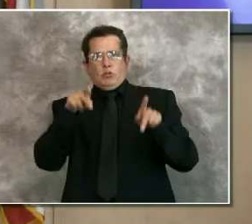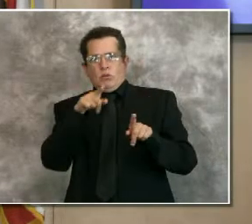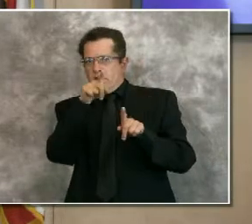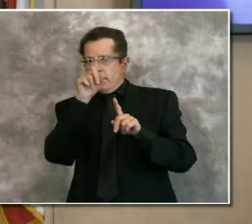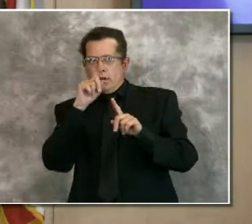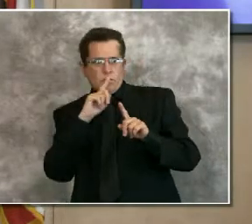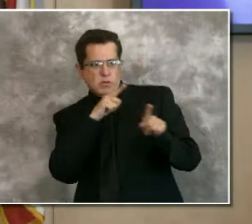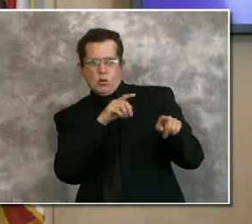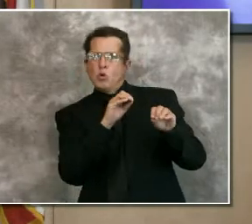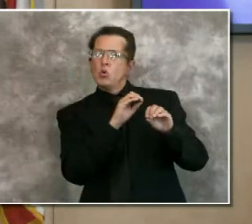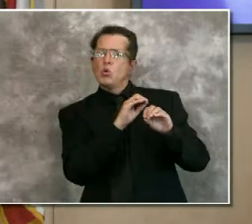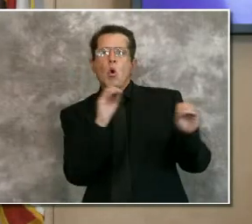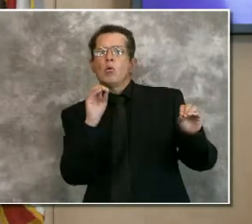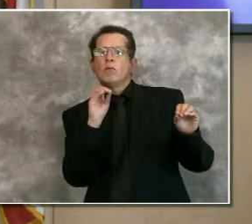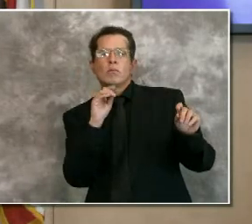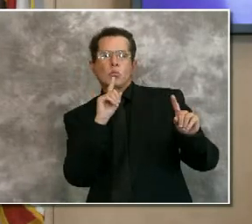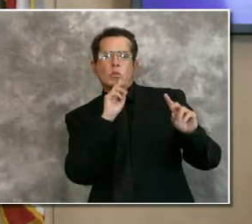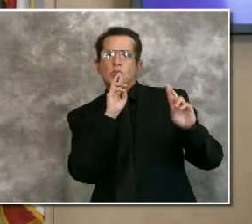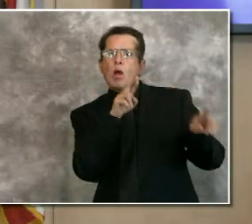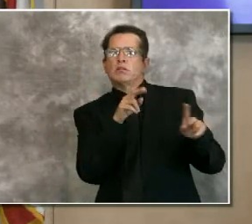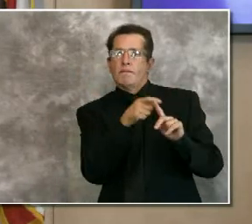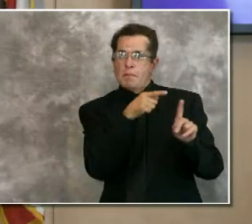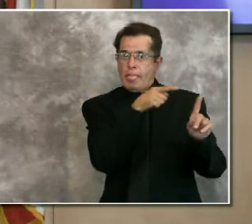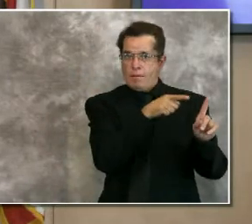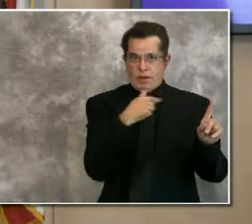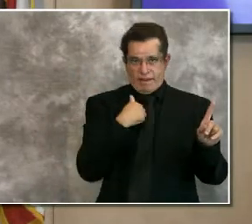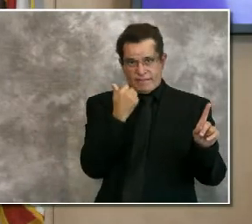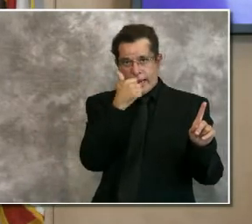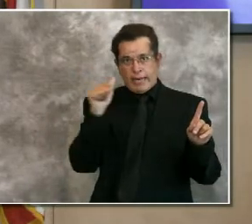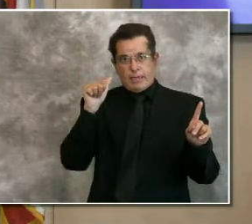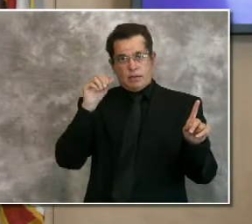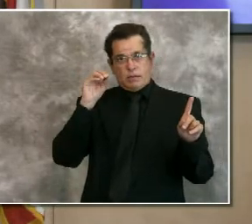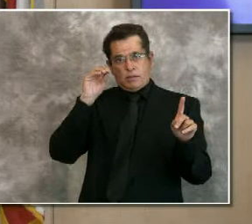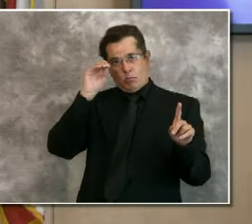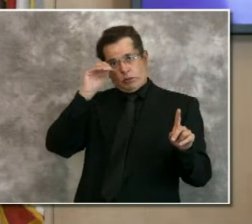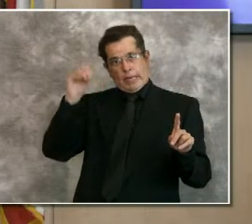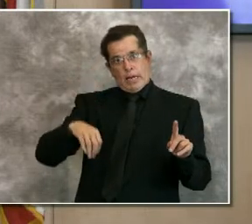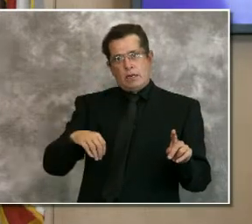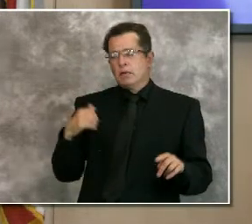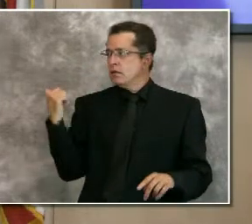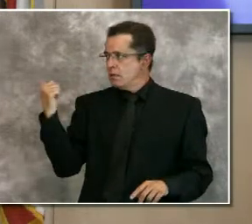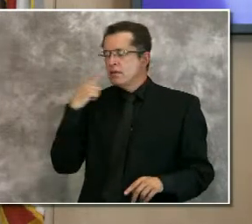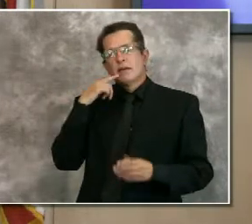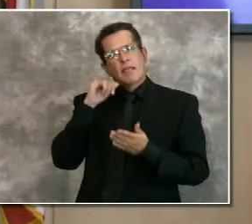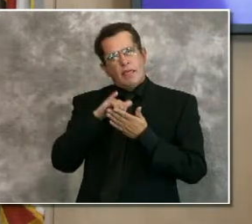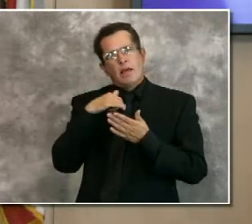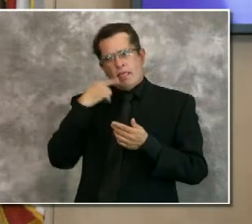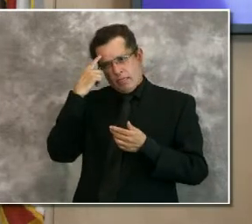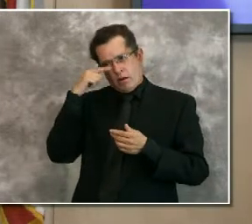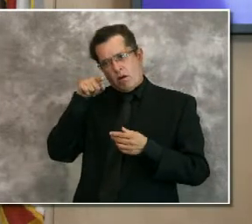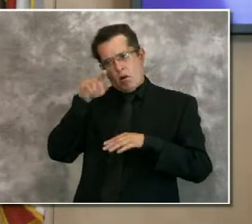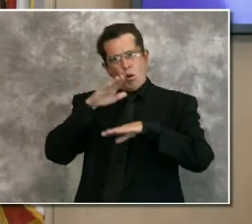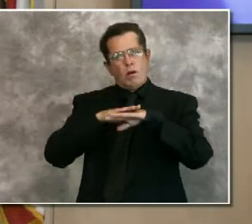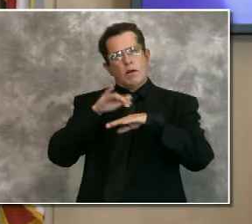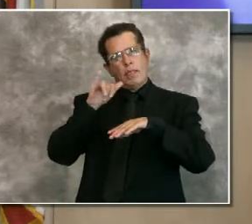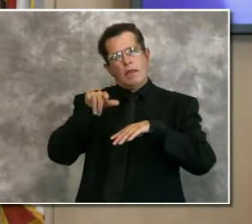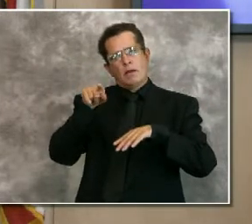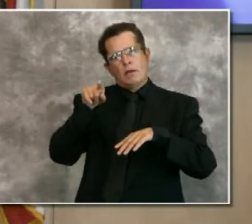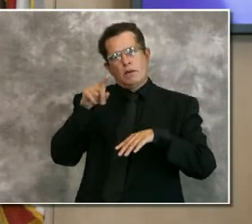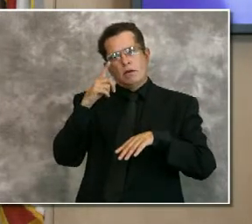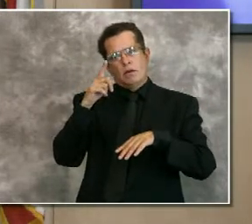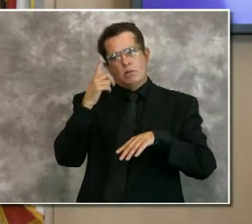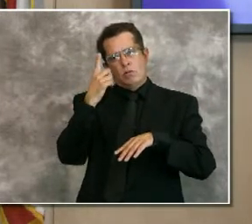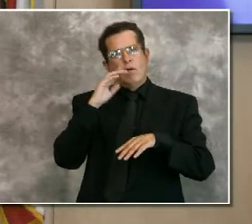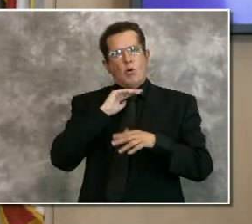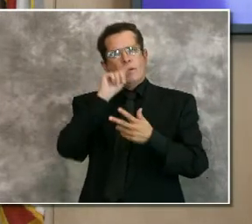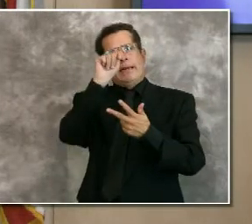get no information from whatsoever? That metric, I think, is on the T3 or on one of